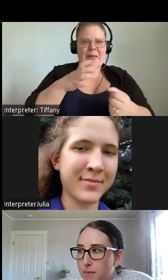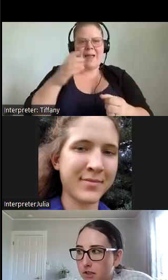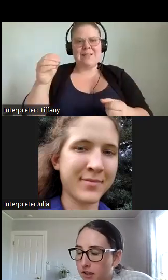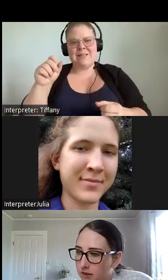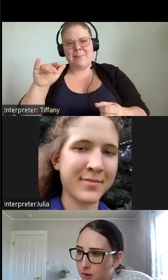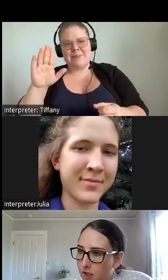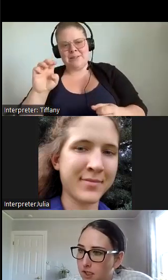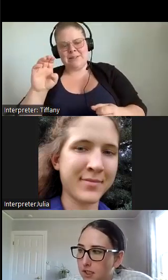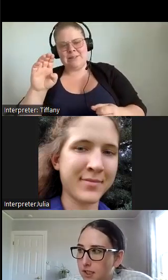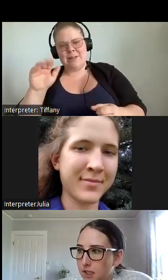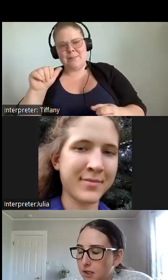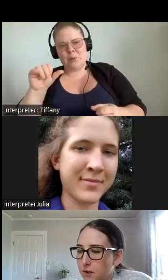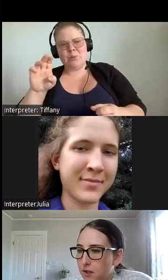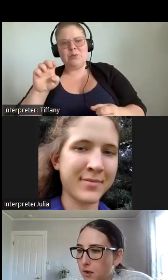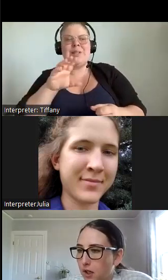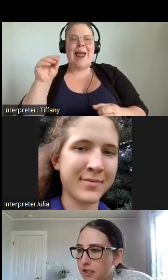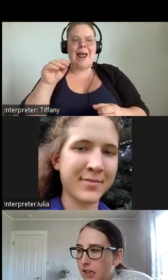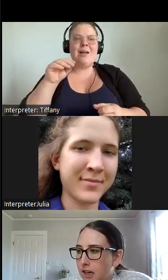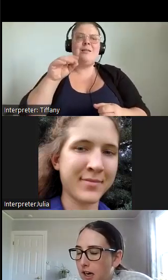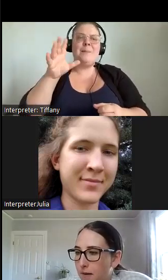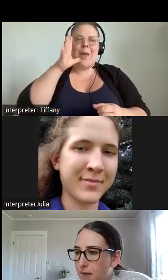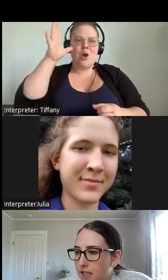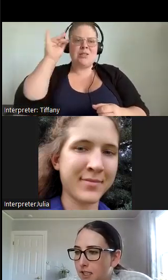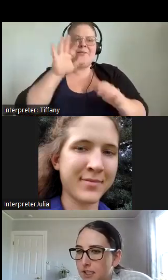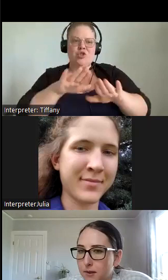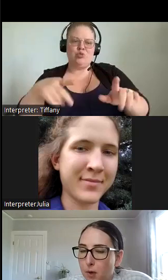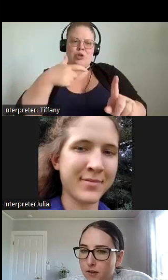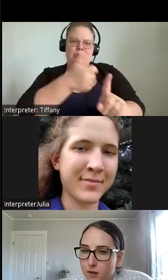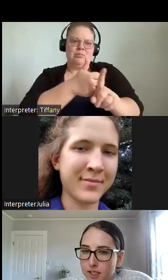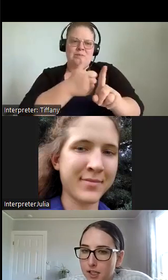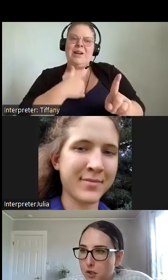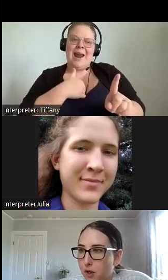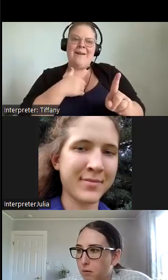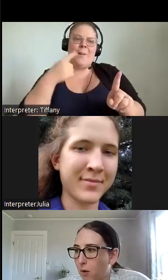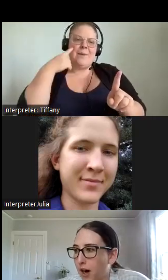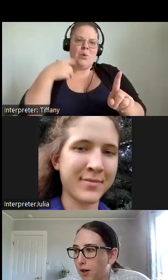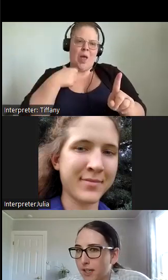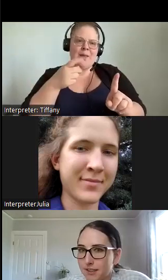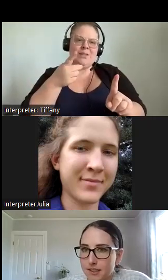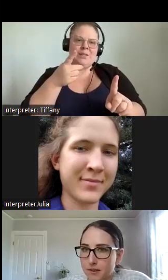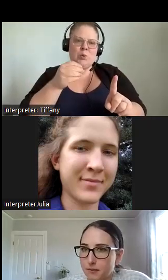children with mental health disorders and substance use disorders. And this is part of those statutory